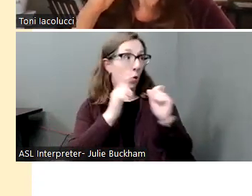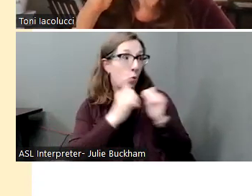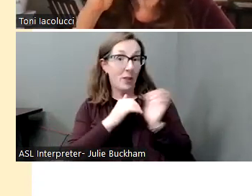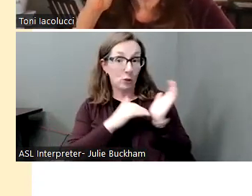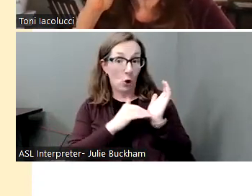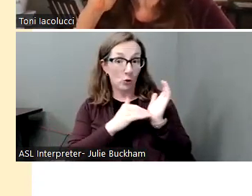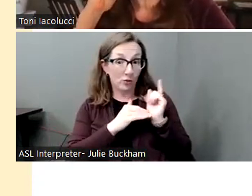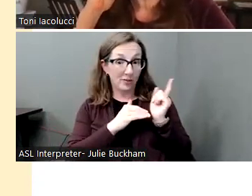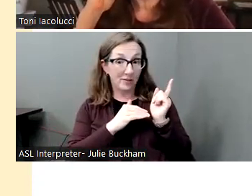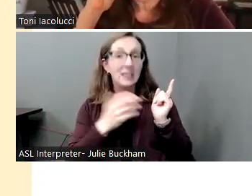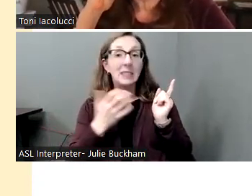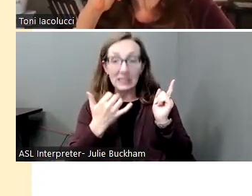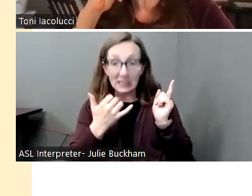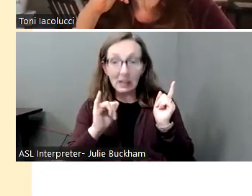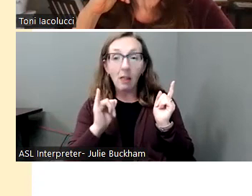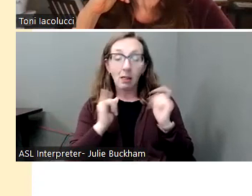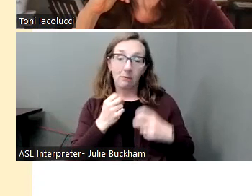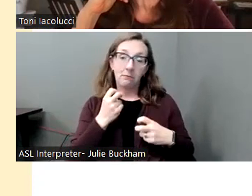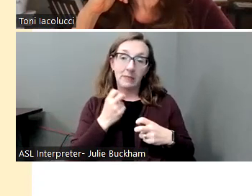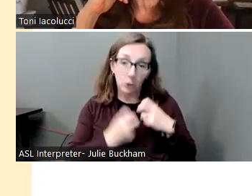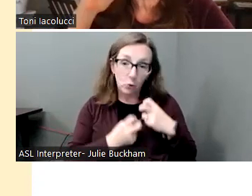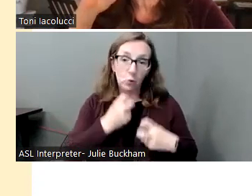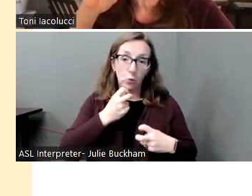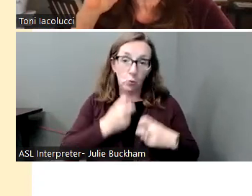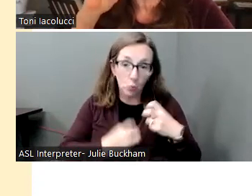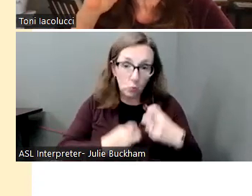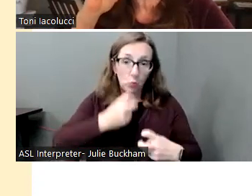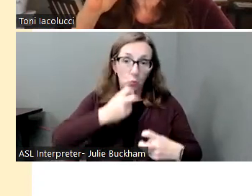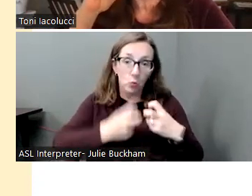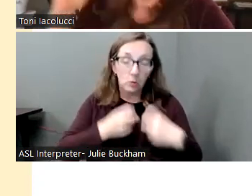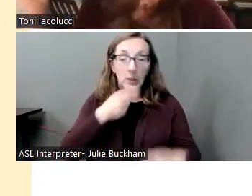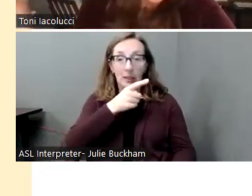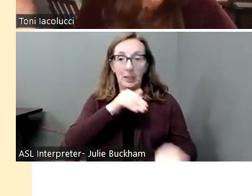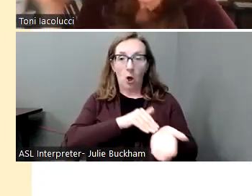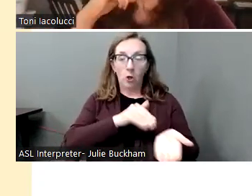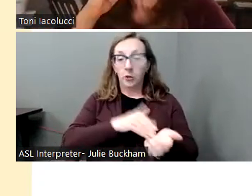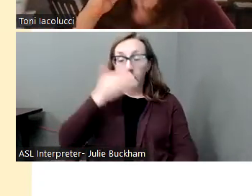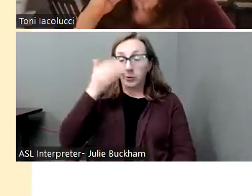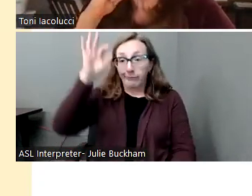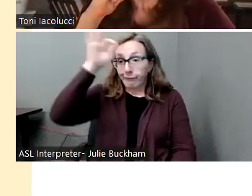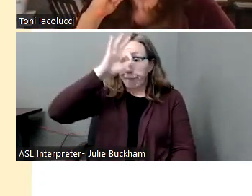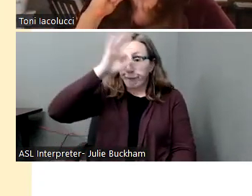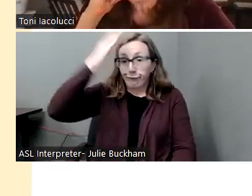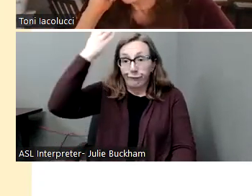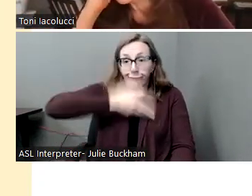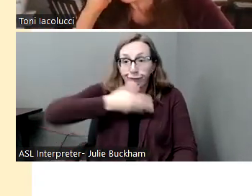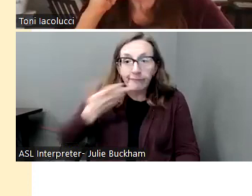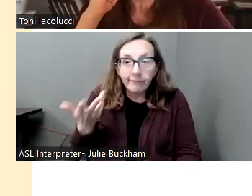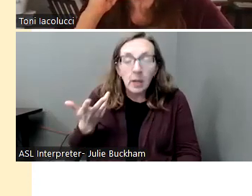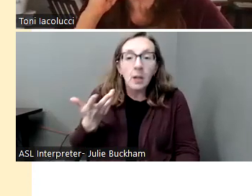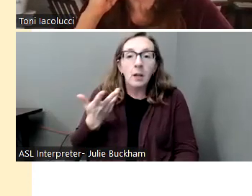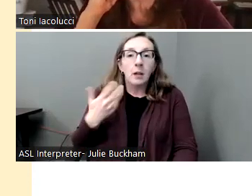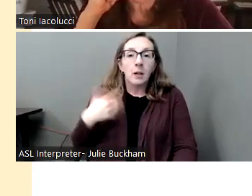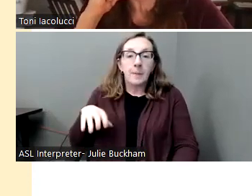there are still a lot of issues where physicians are not aware, or hospital staff or